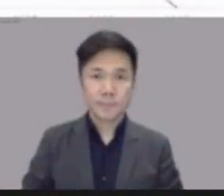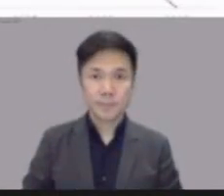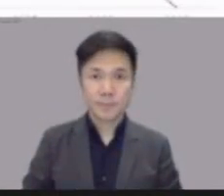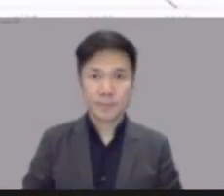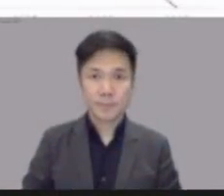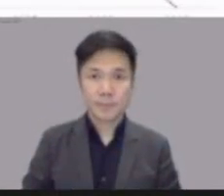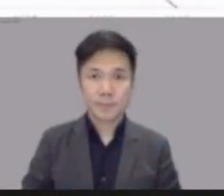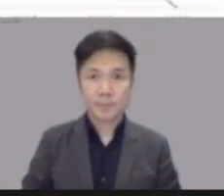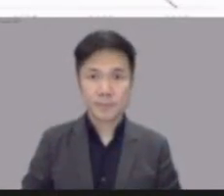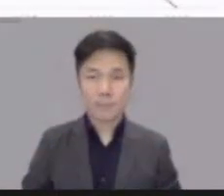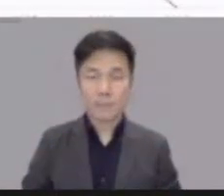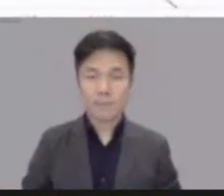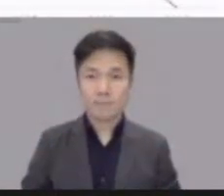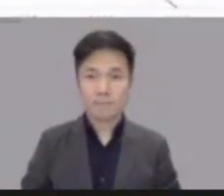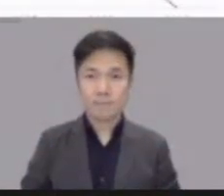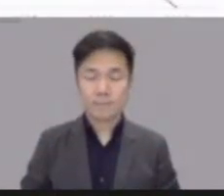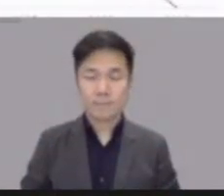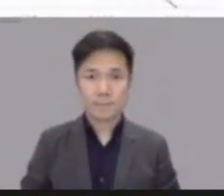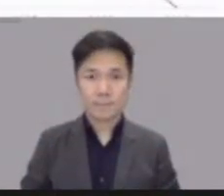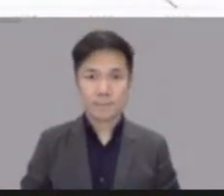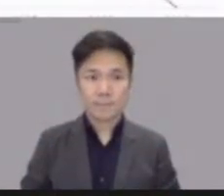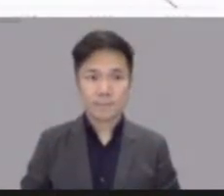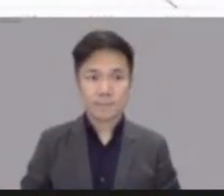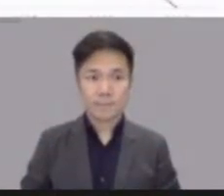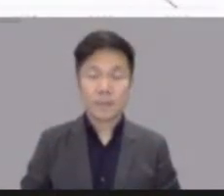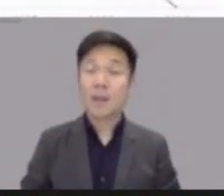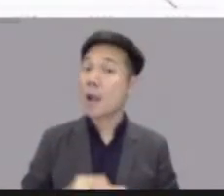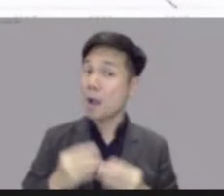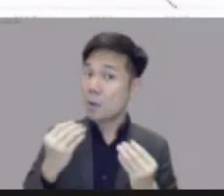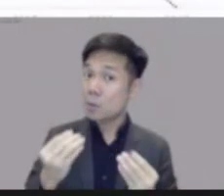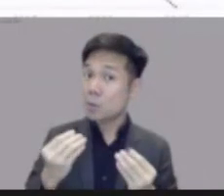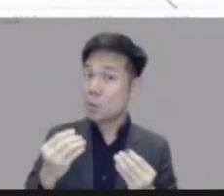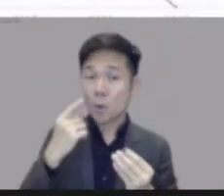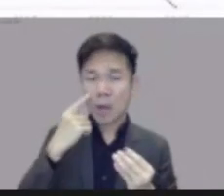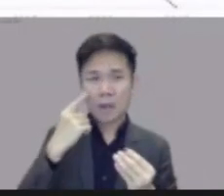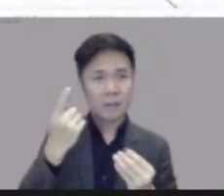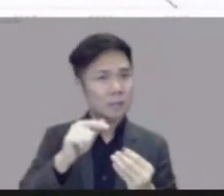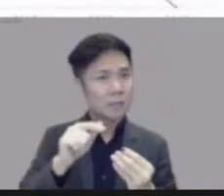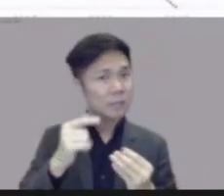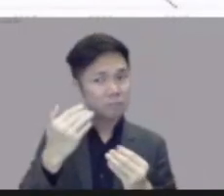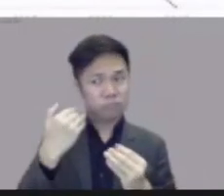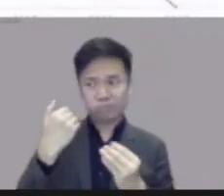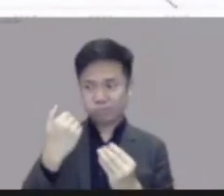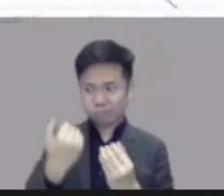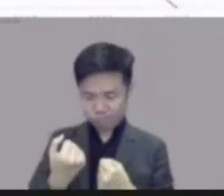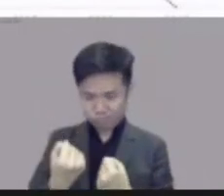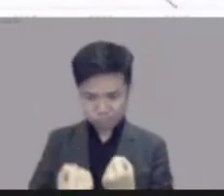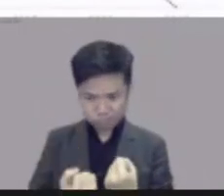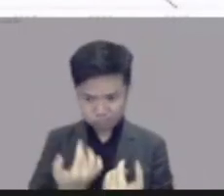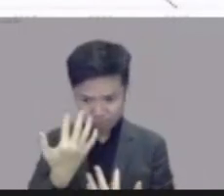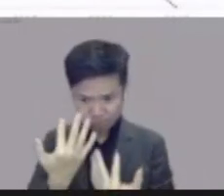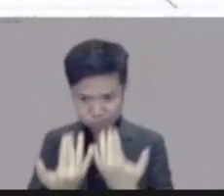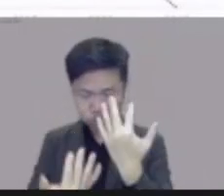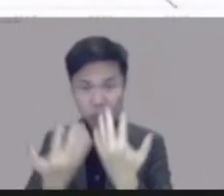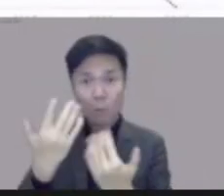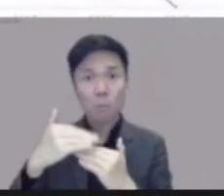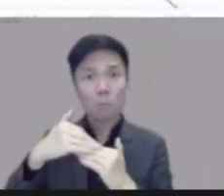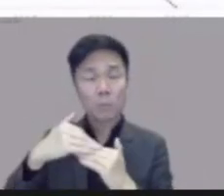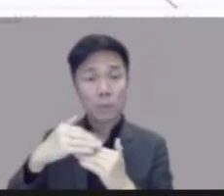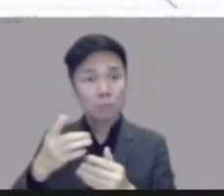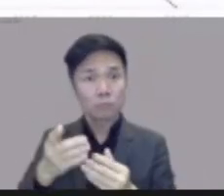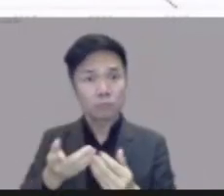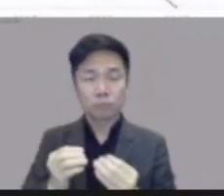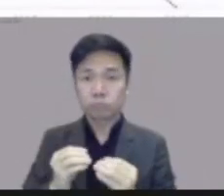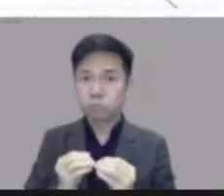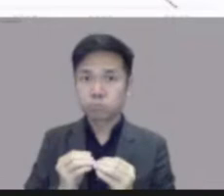result in an increase of estimated greenhouse gas emissions reductions admissions sorry so to